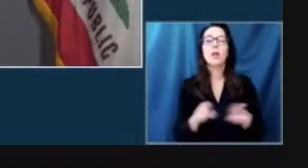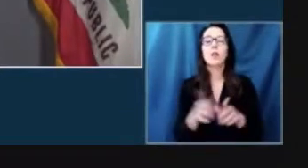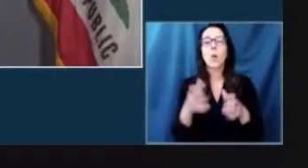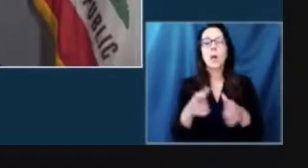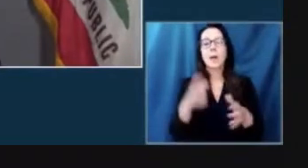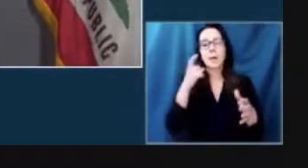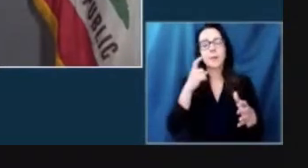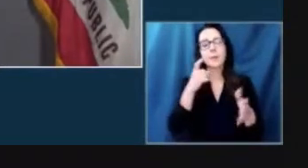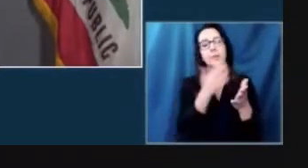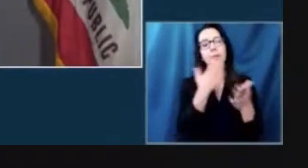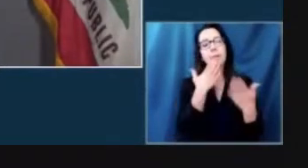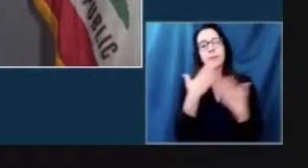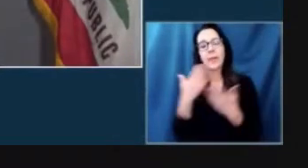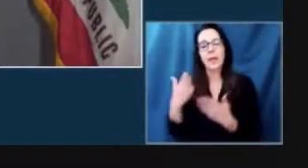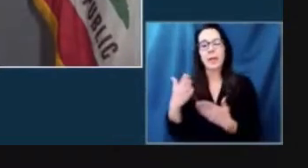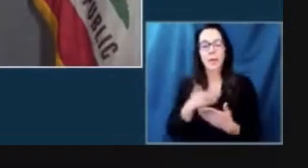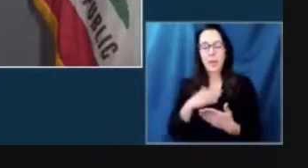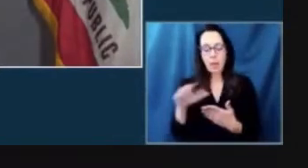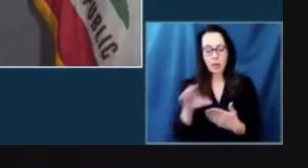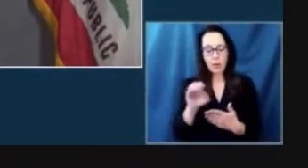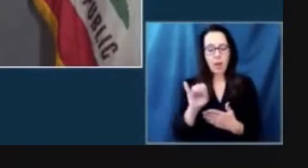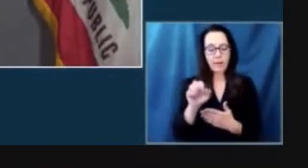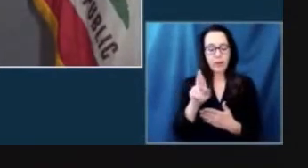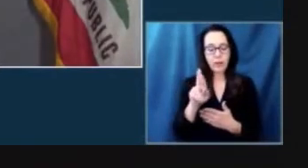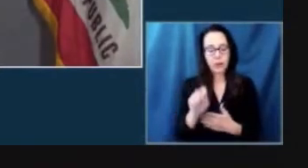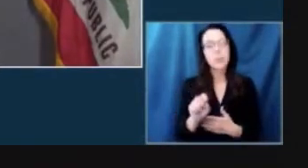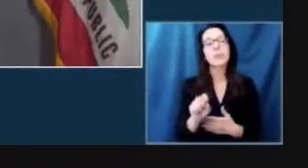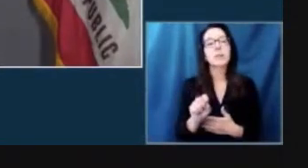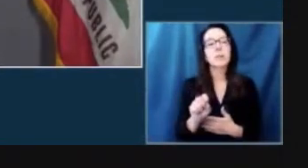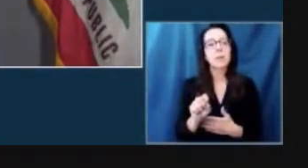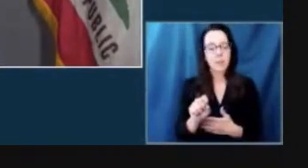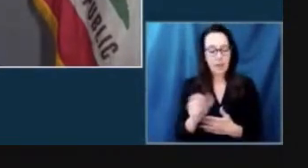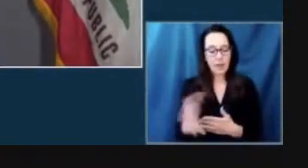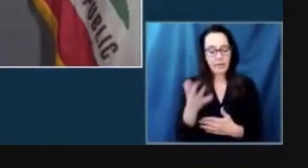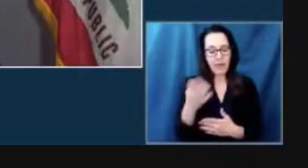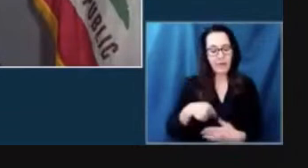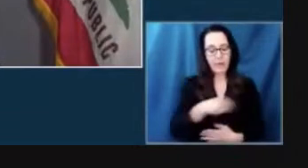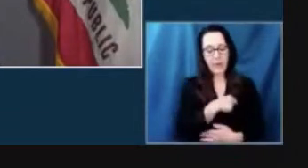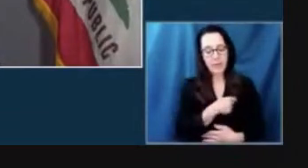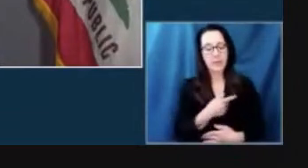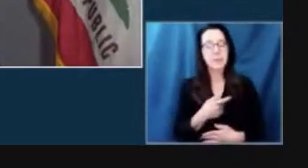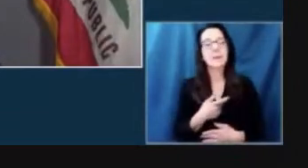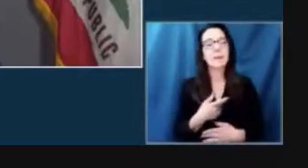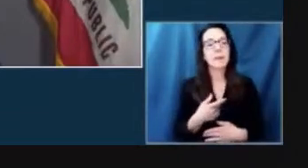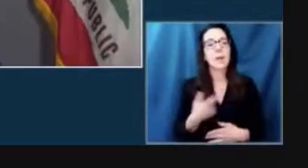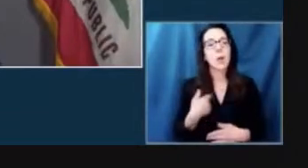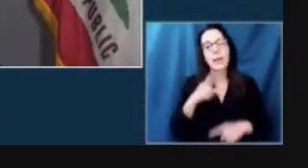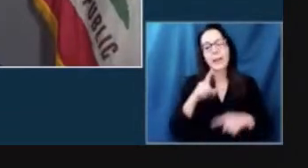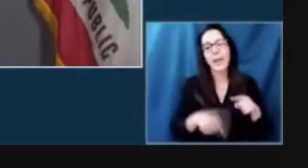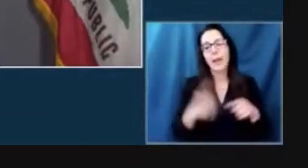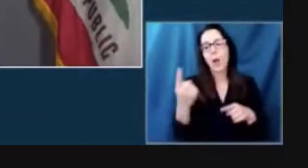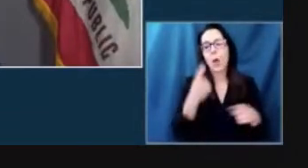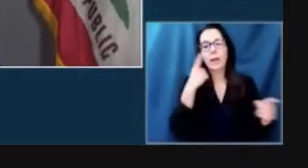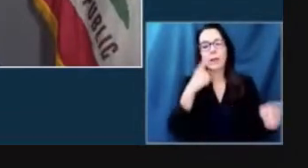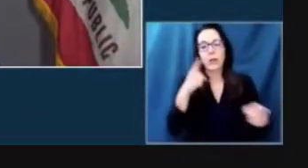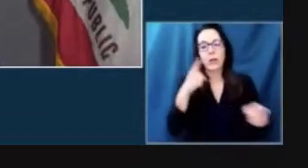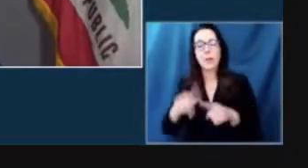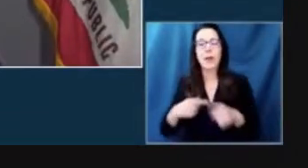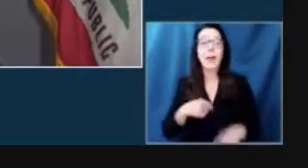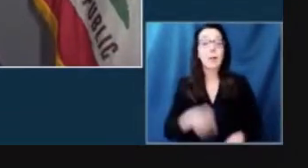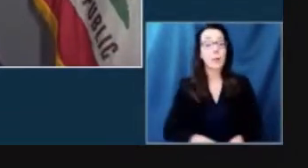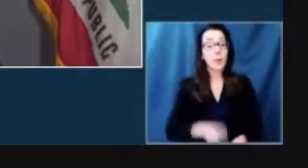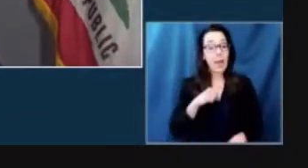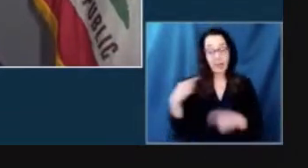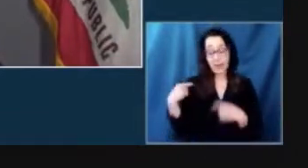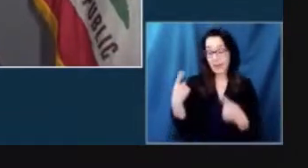fellow officers, the 5 of us. We may not always agree on everything, but I'm very proud that in the last year we